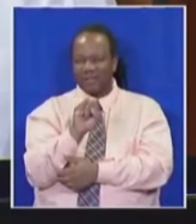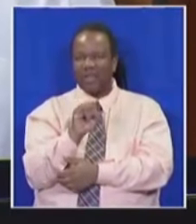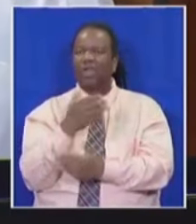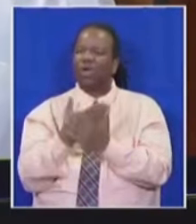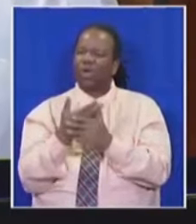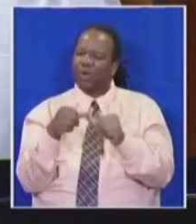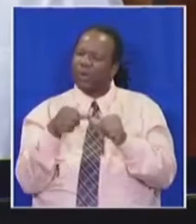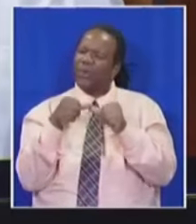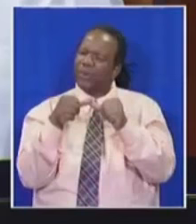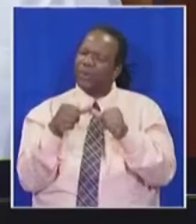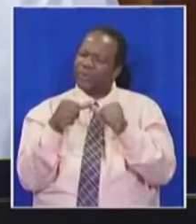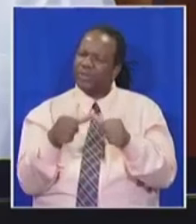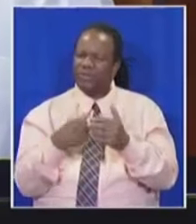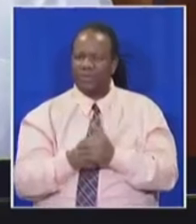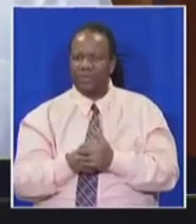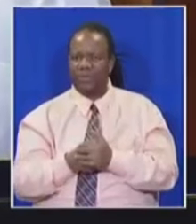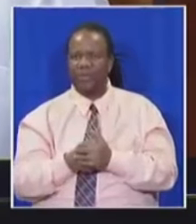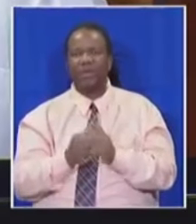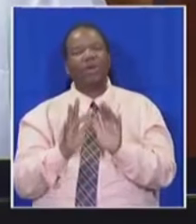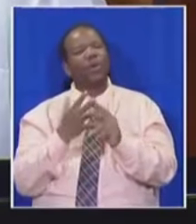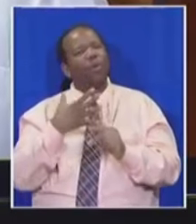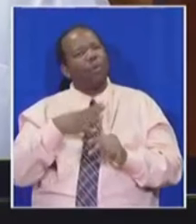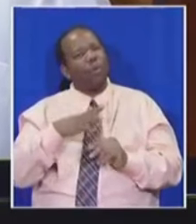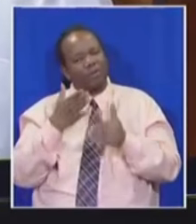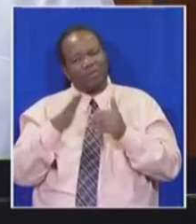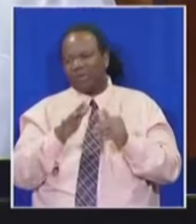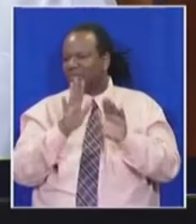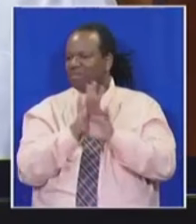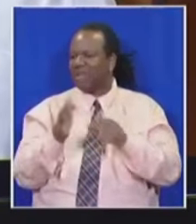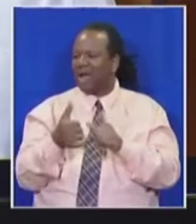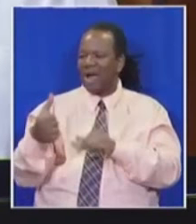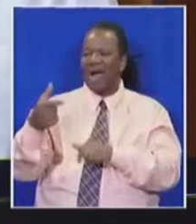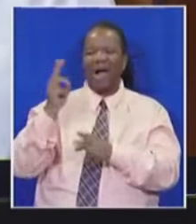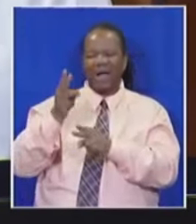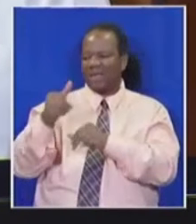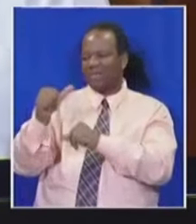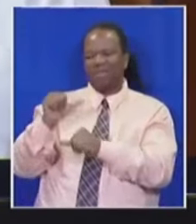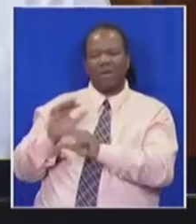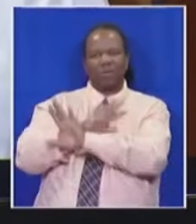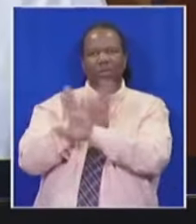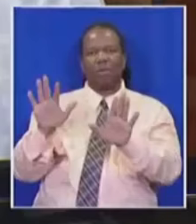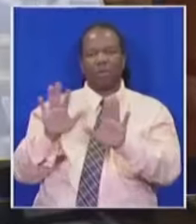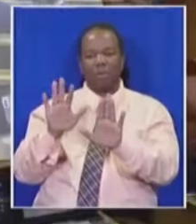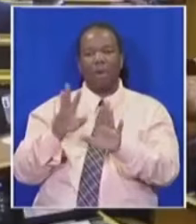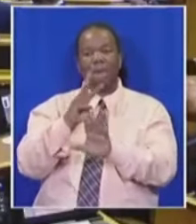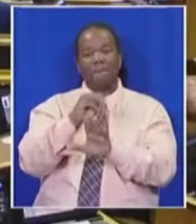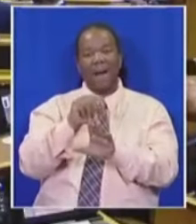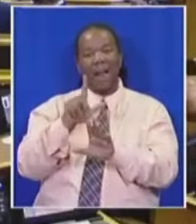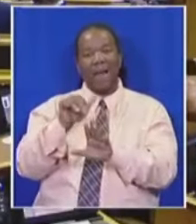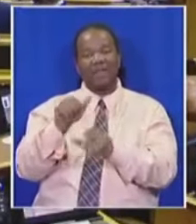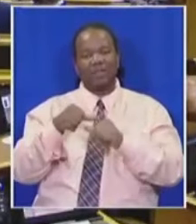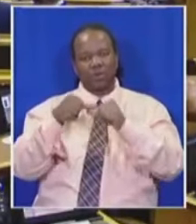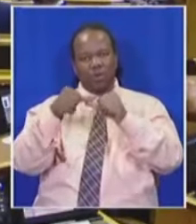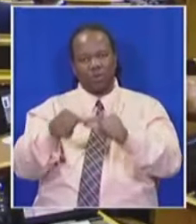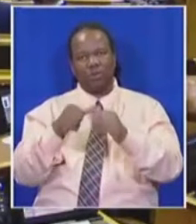ena ke buile ka yona a ke sa khutlela morao tswela pele mre. Deputy Speaker, may what I are you raising you? On? Thank what you. Are you raising if on? I